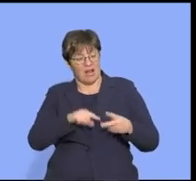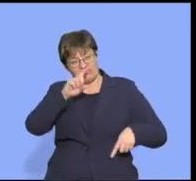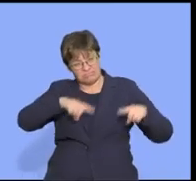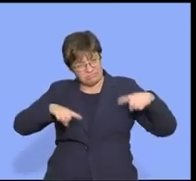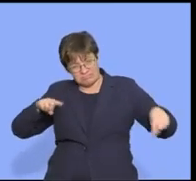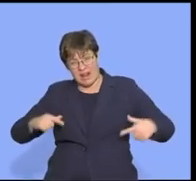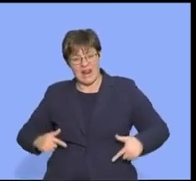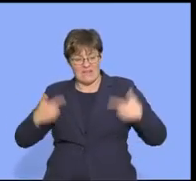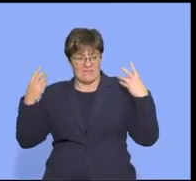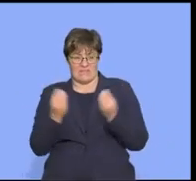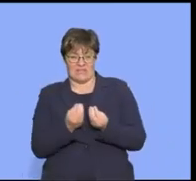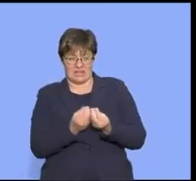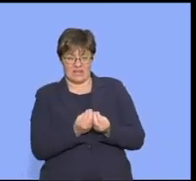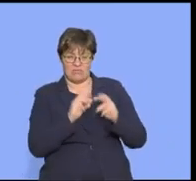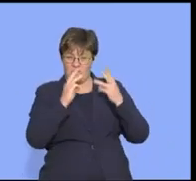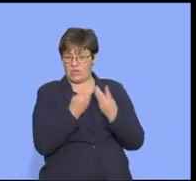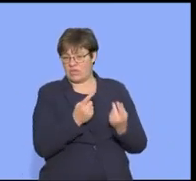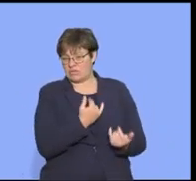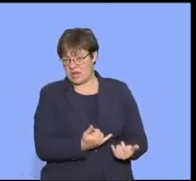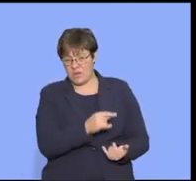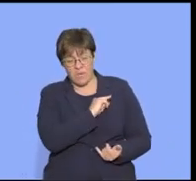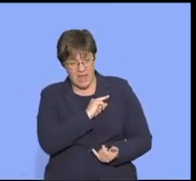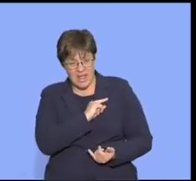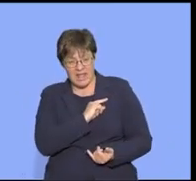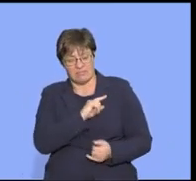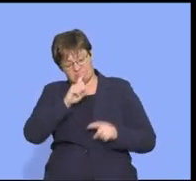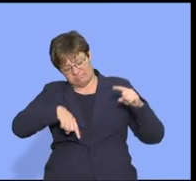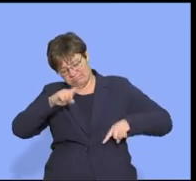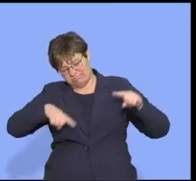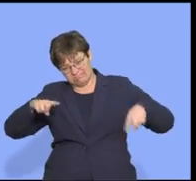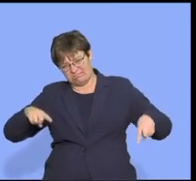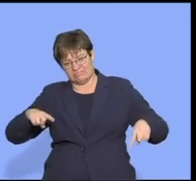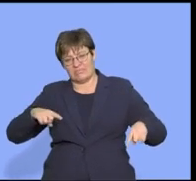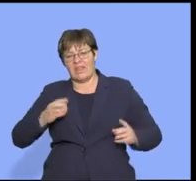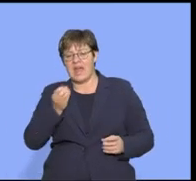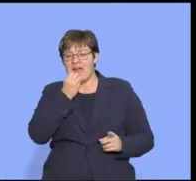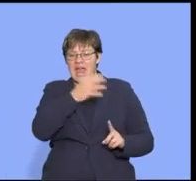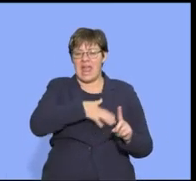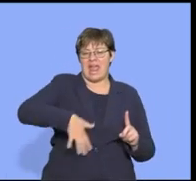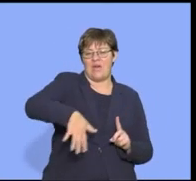living organisms on the earth today because of the variety of different habitats.